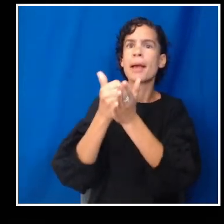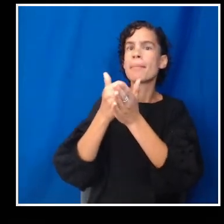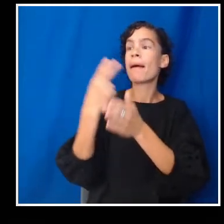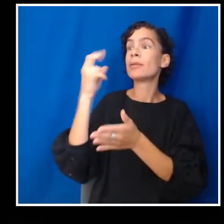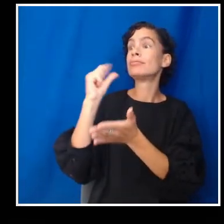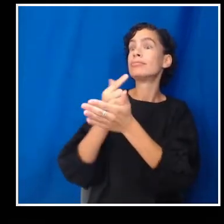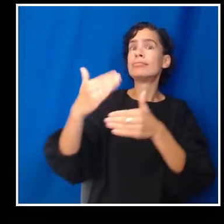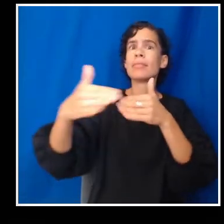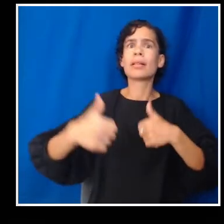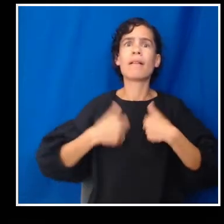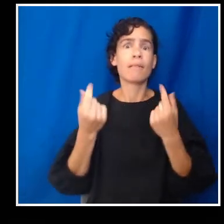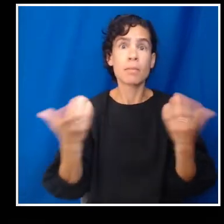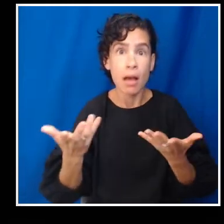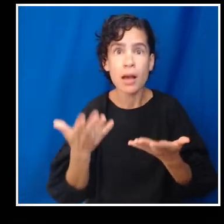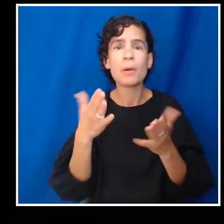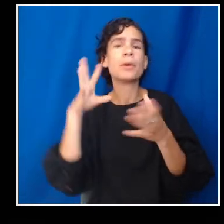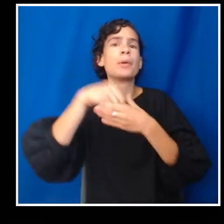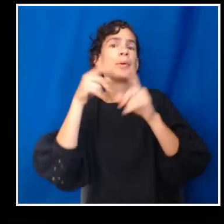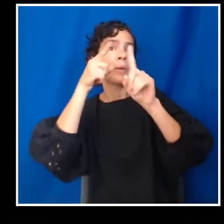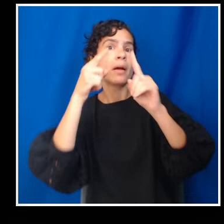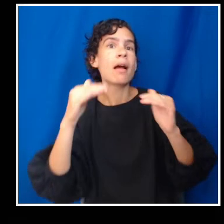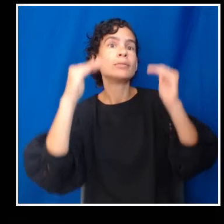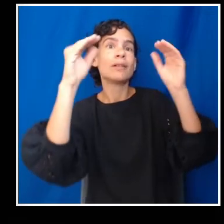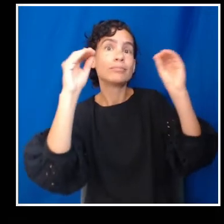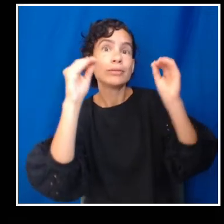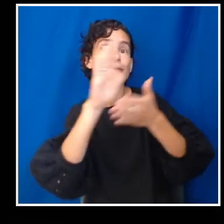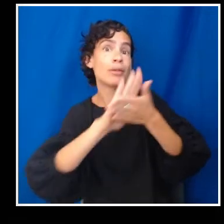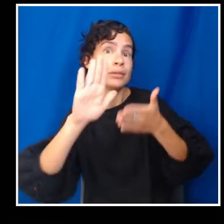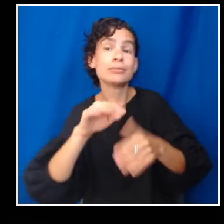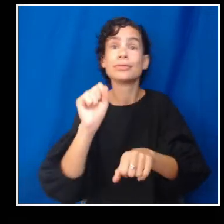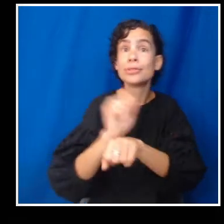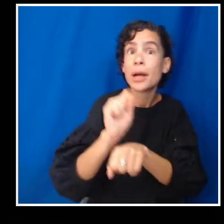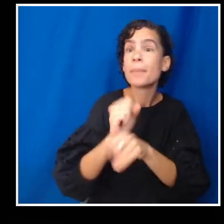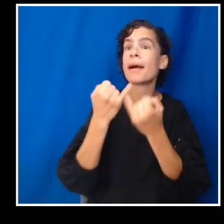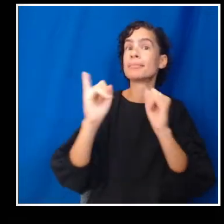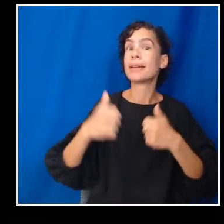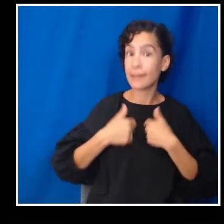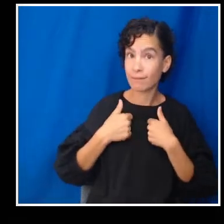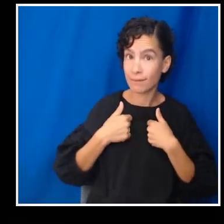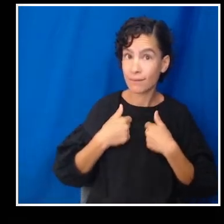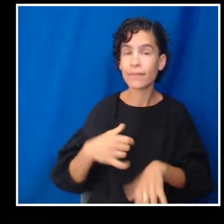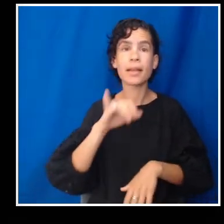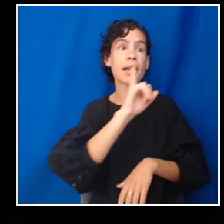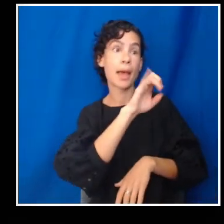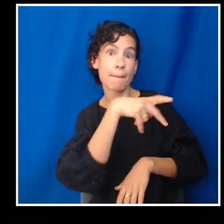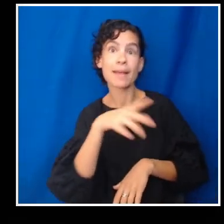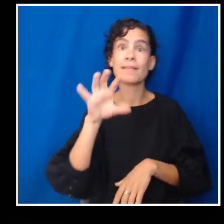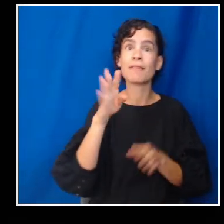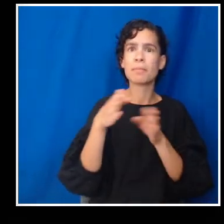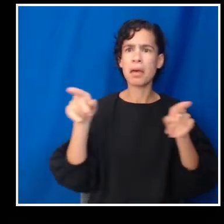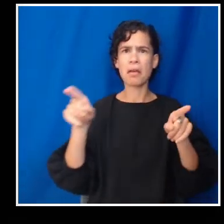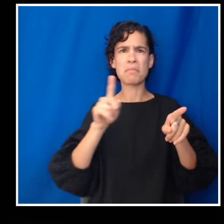school. Transition plans may include goals related to higher education, employment, and independent living. IEPs